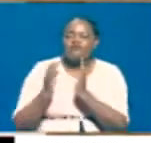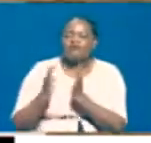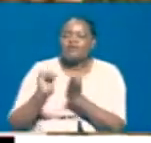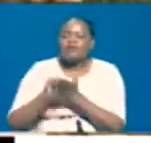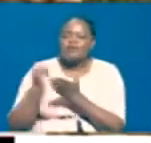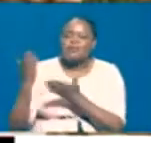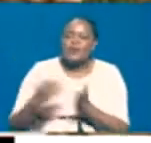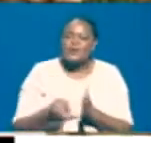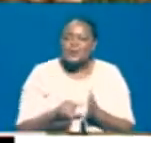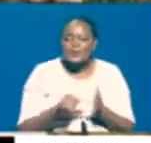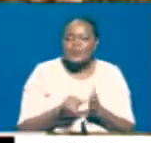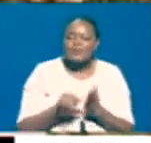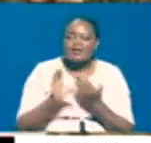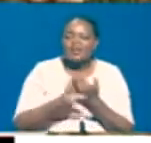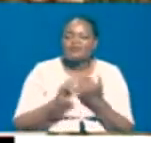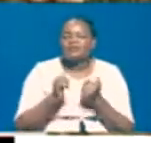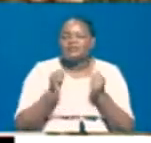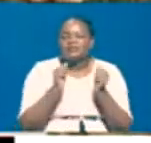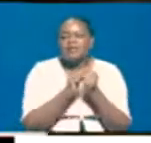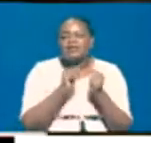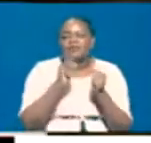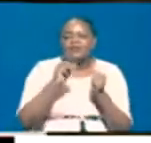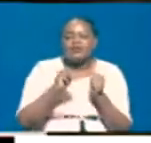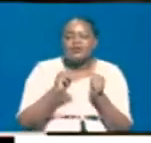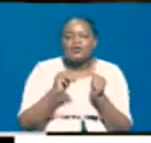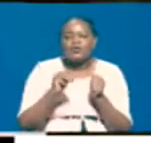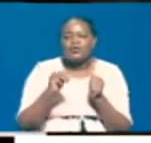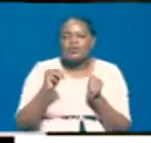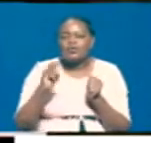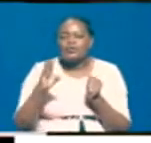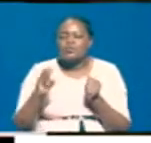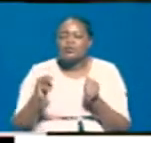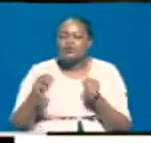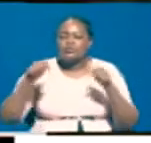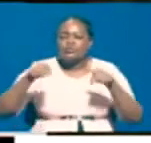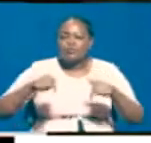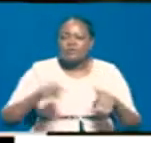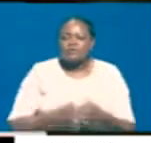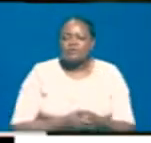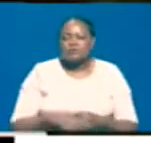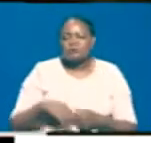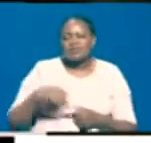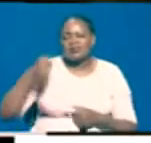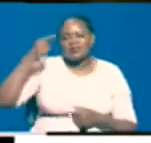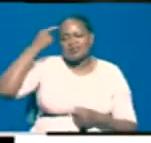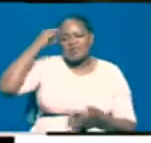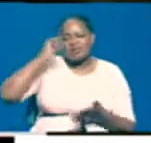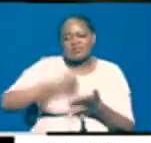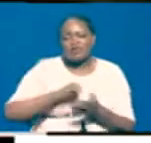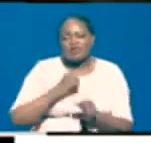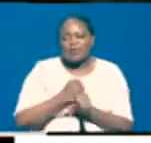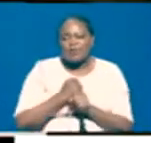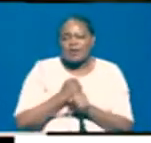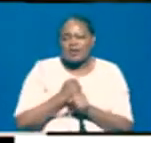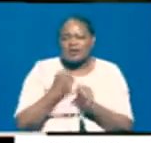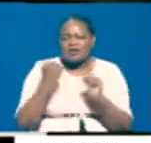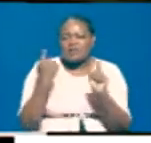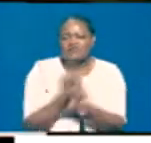which stands at 10 million cubic meters today. It should not be perceived as if we are working in a different